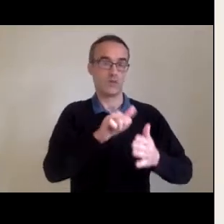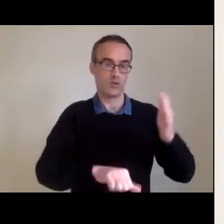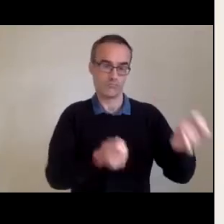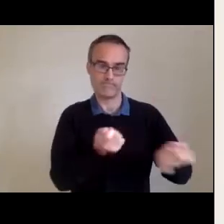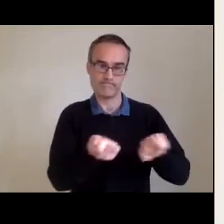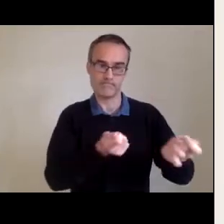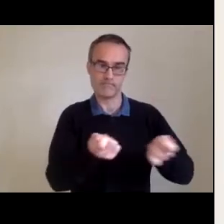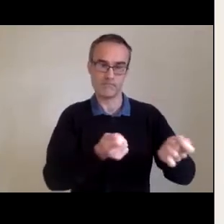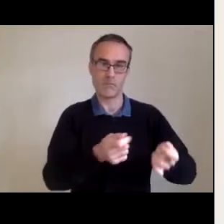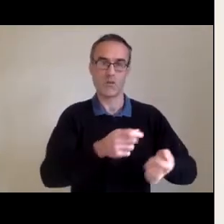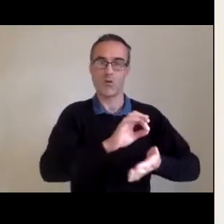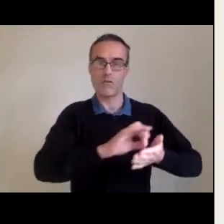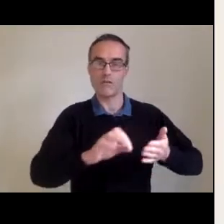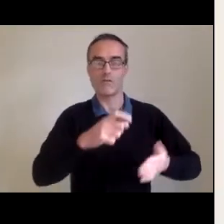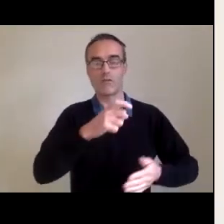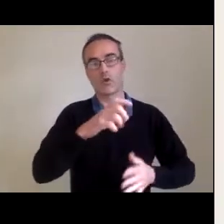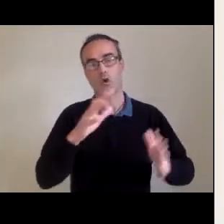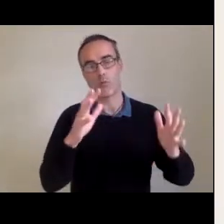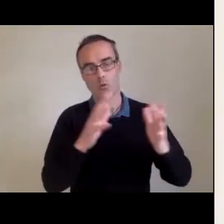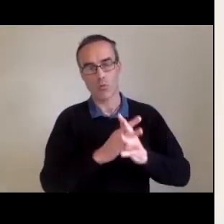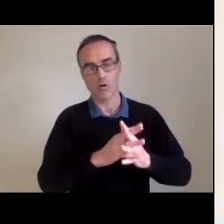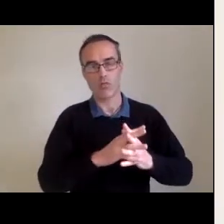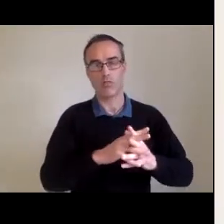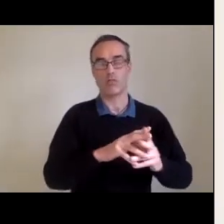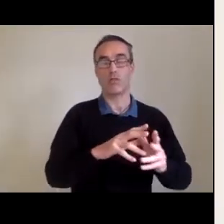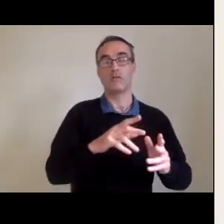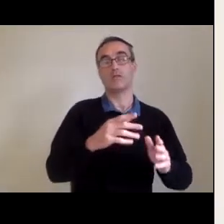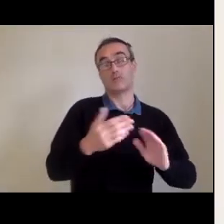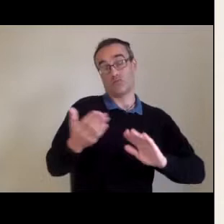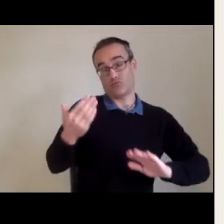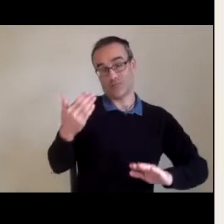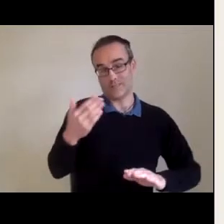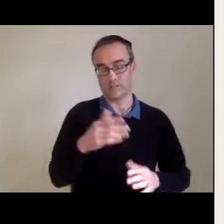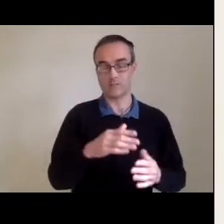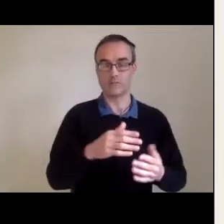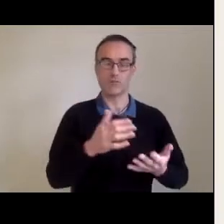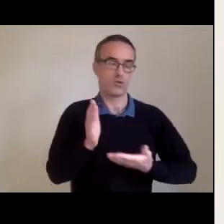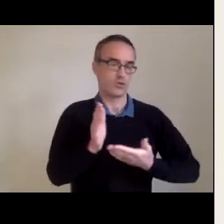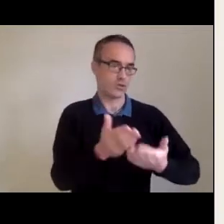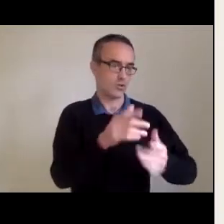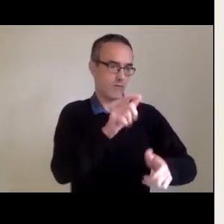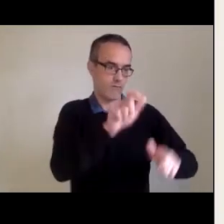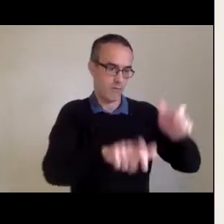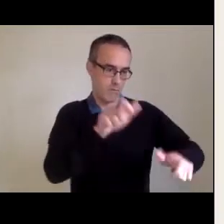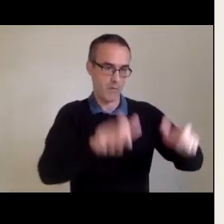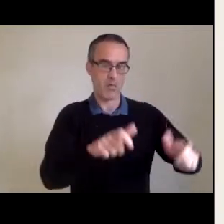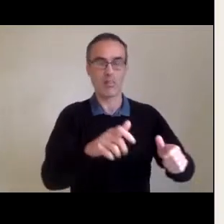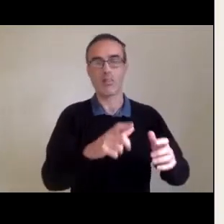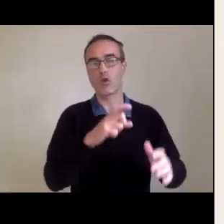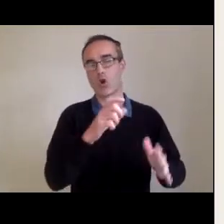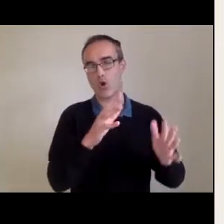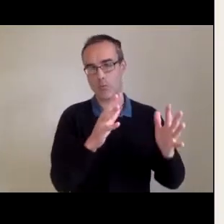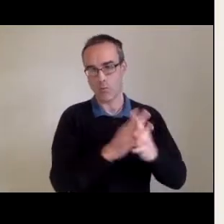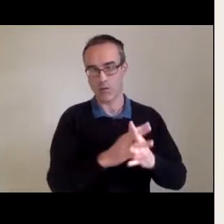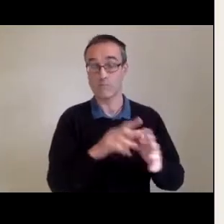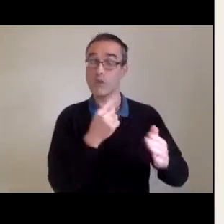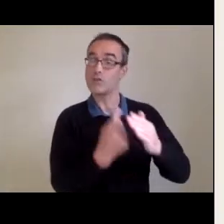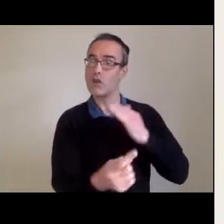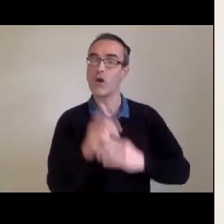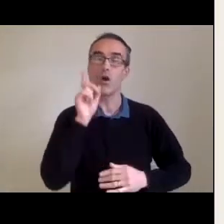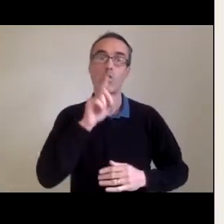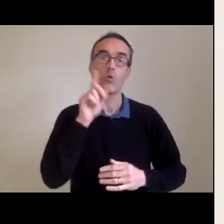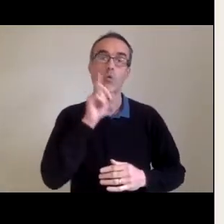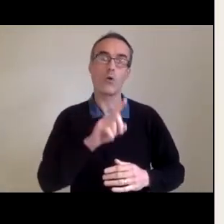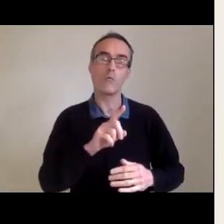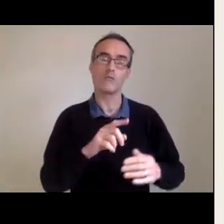she serves the 54 governments and 2.4 billion people of the Commonwealth. She is actually the only woman since the post was